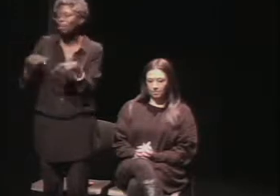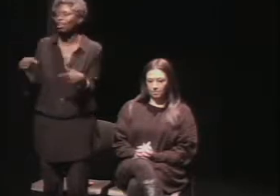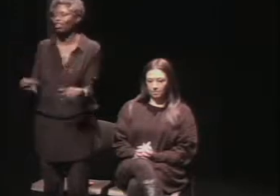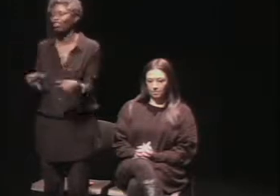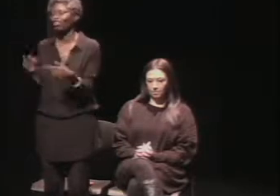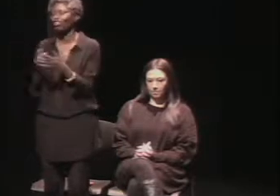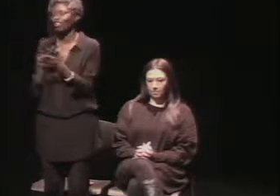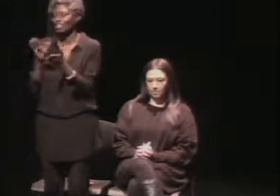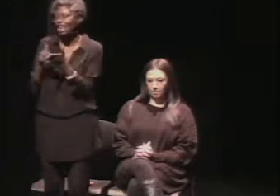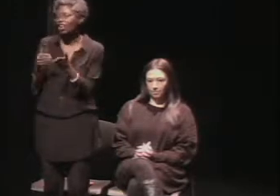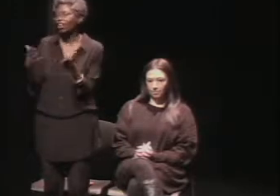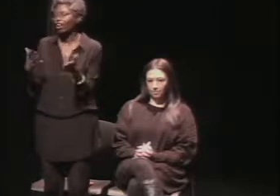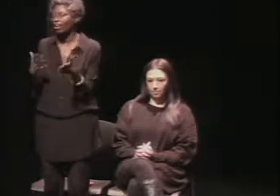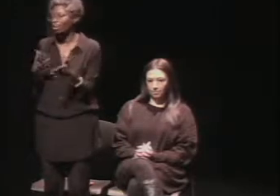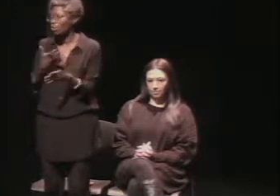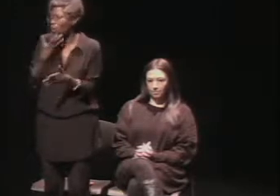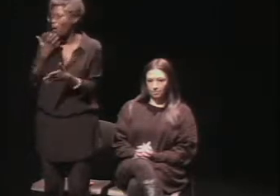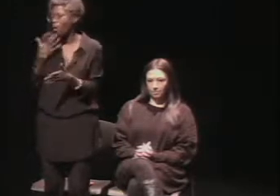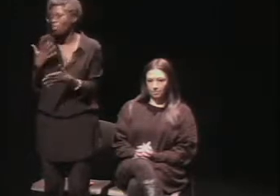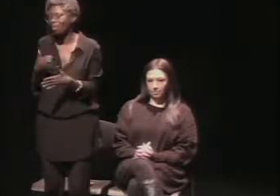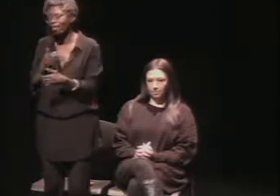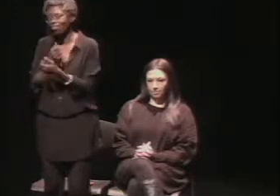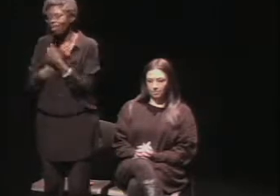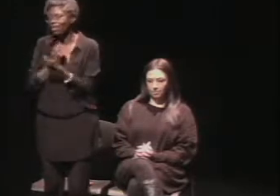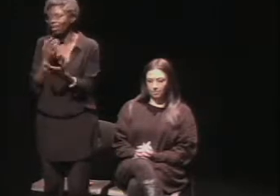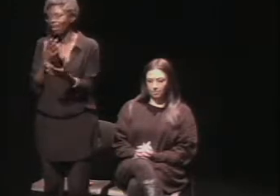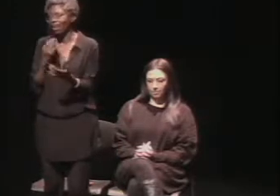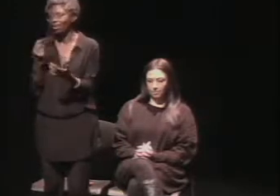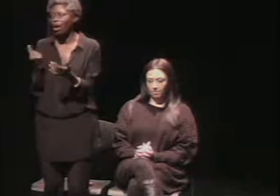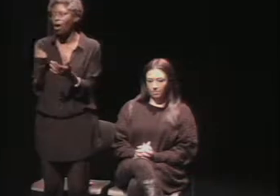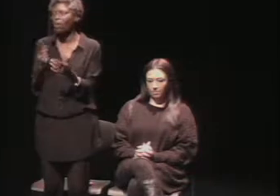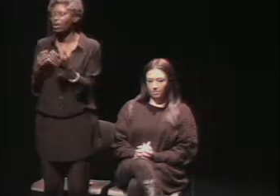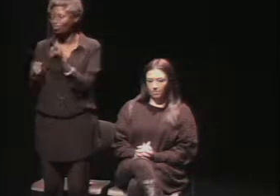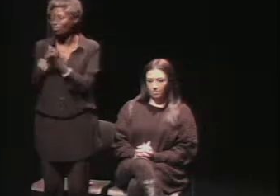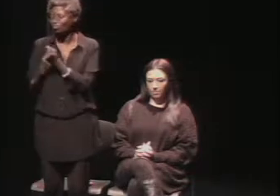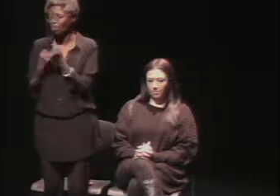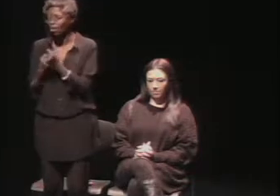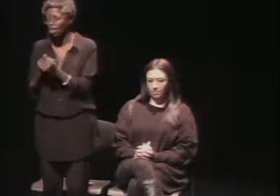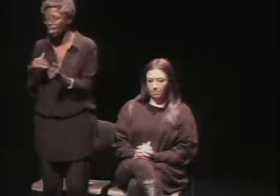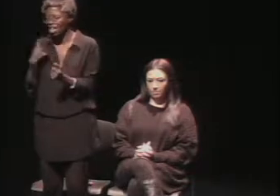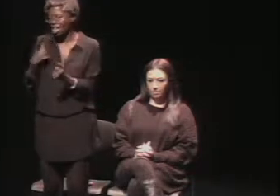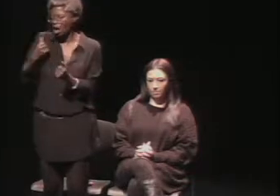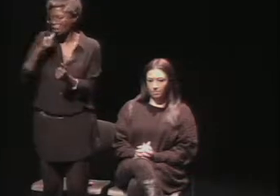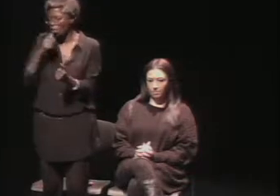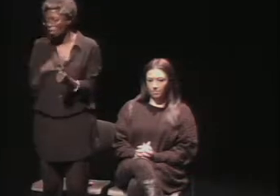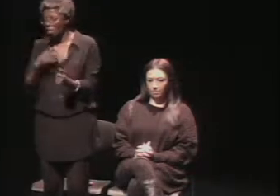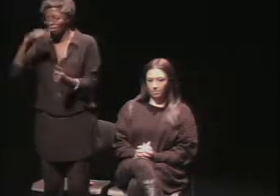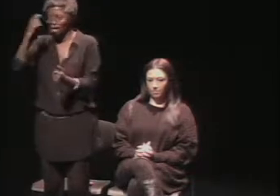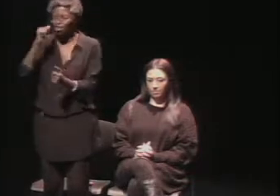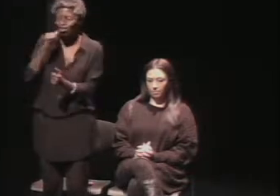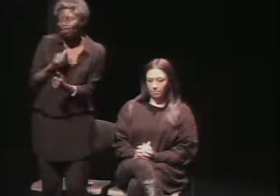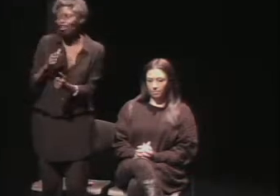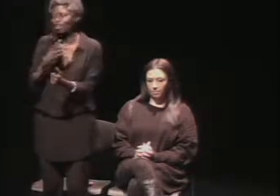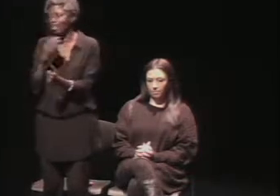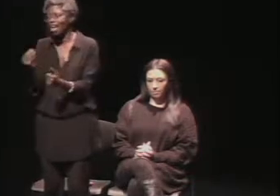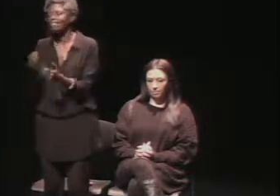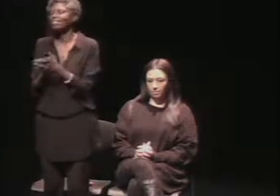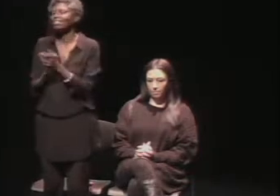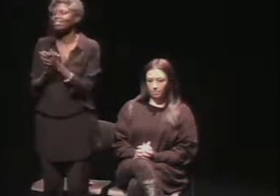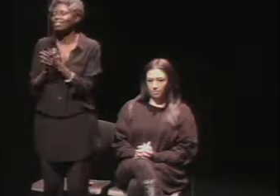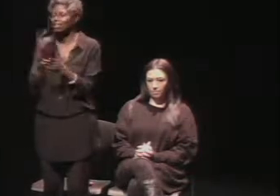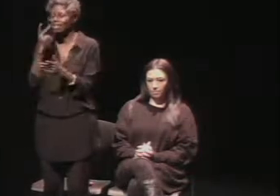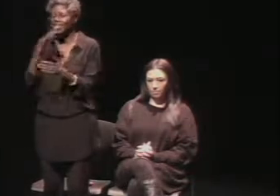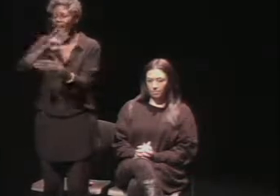was so warm and welcoming and always championing young women and Black girls and Black femmes. And so to see all of